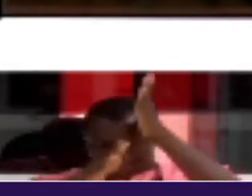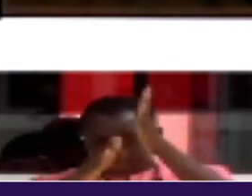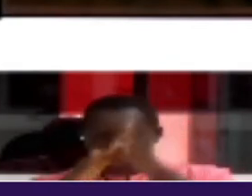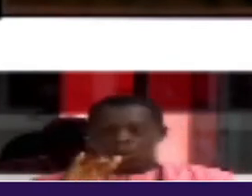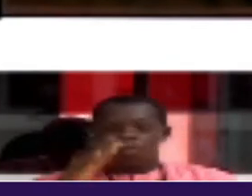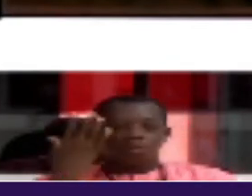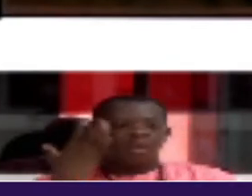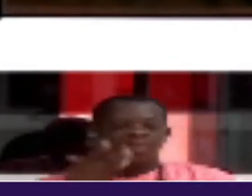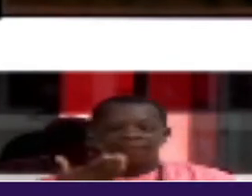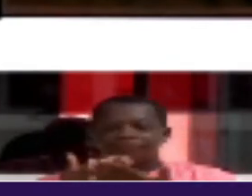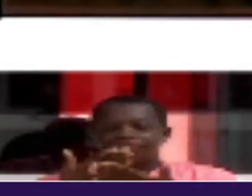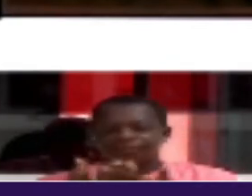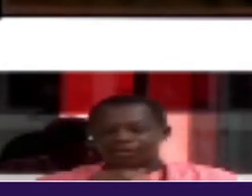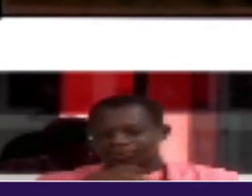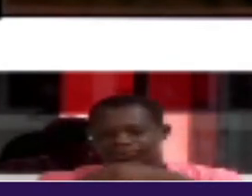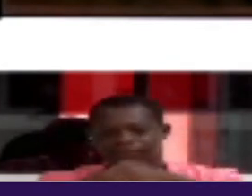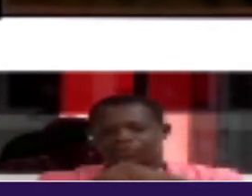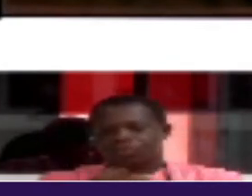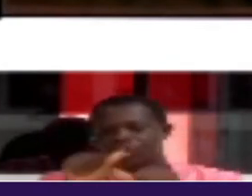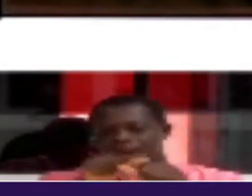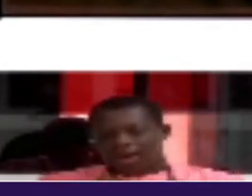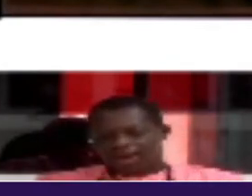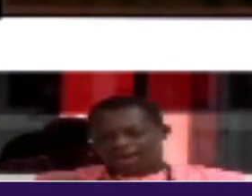I complete my training around